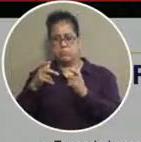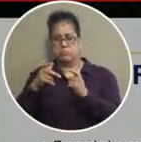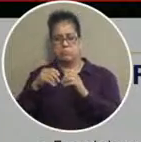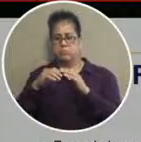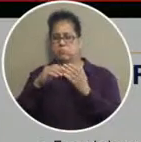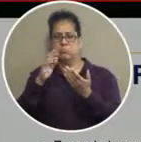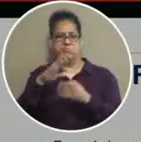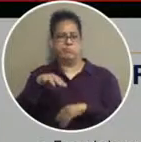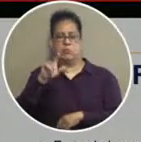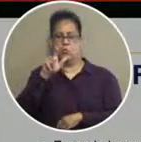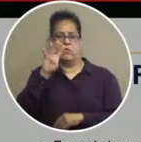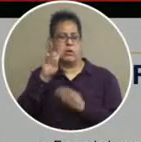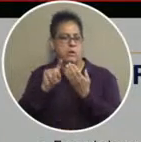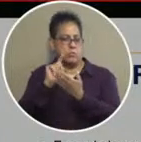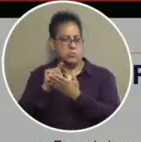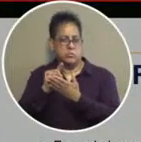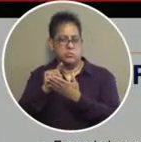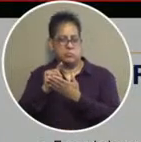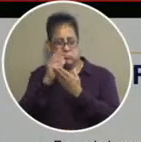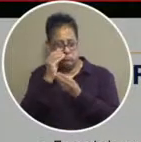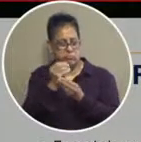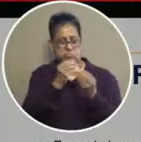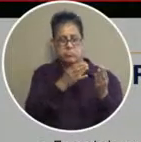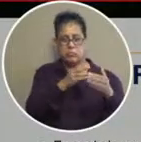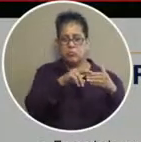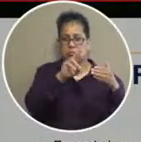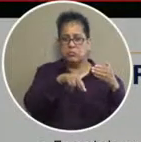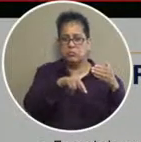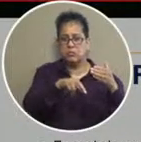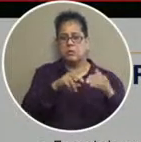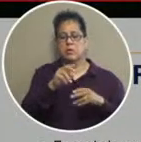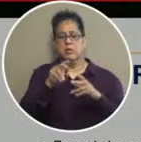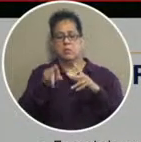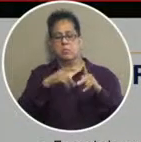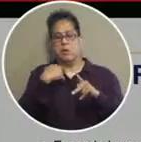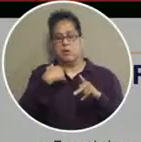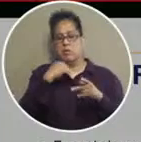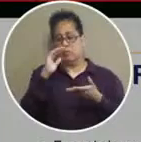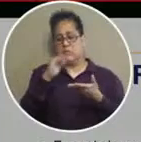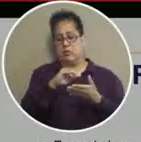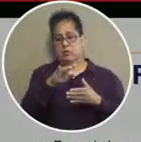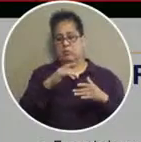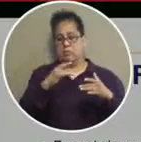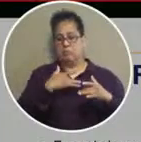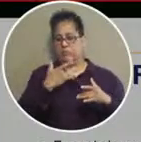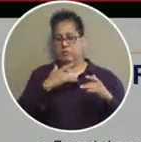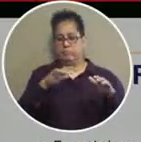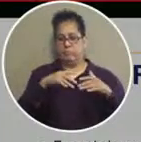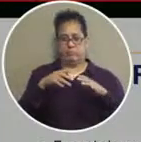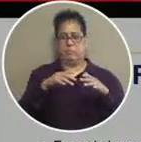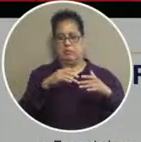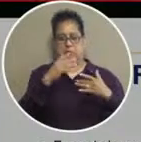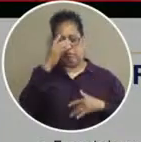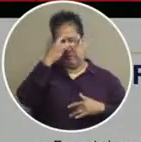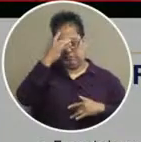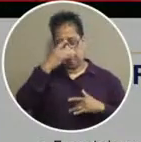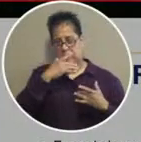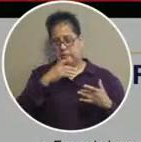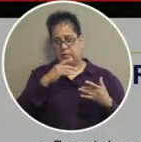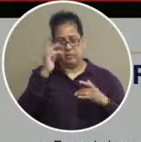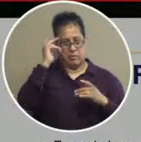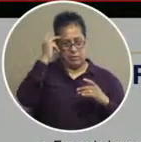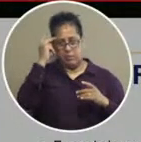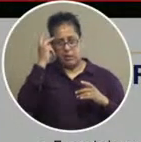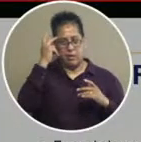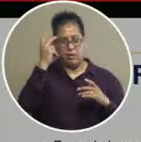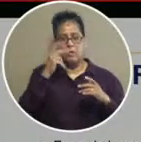hours. And again, what this means is, not only will people have a reduction in their anxiety if they're concerned about being sick, but it